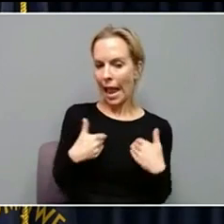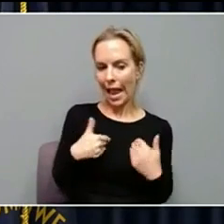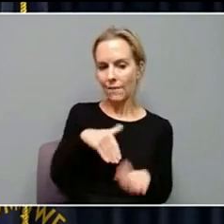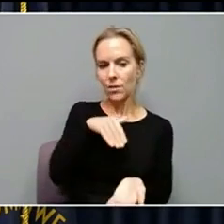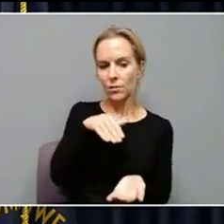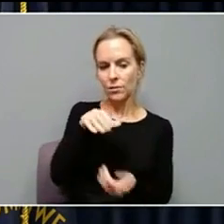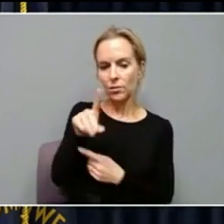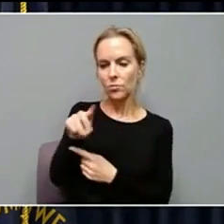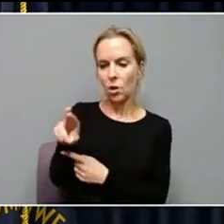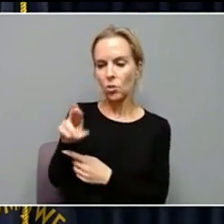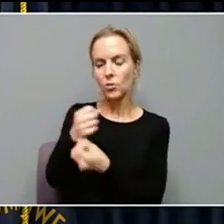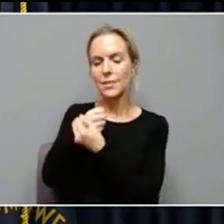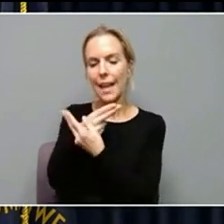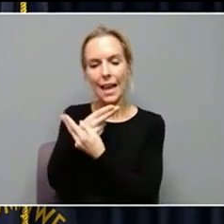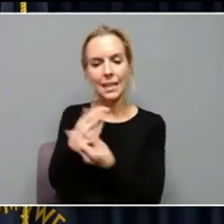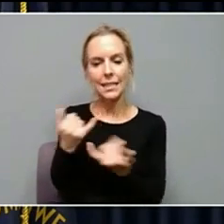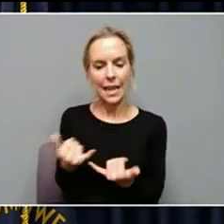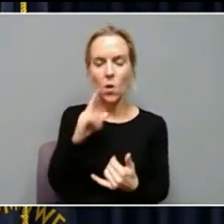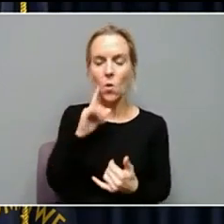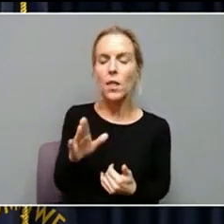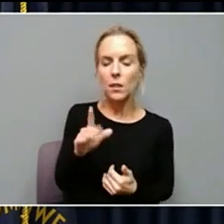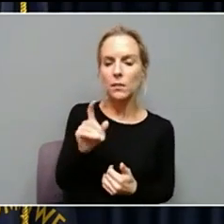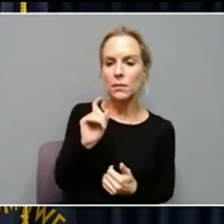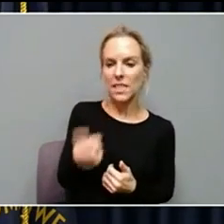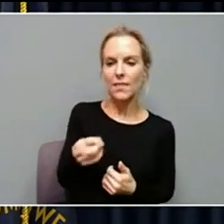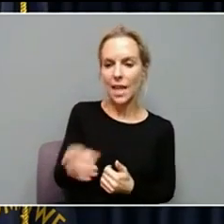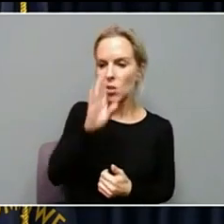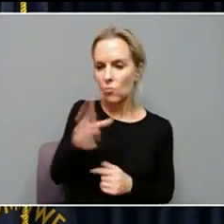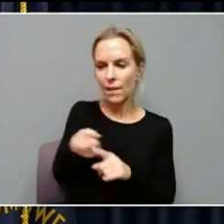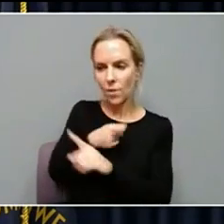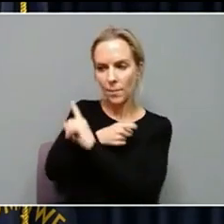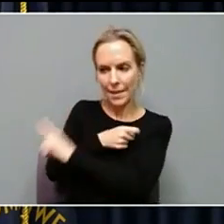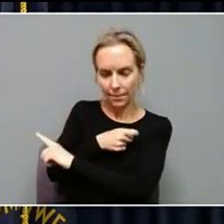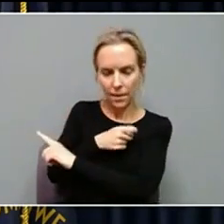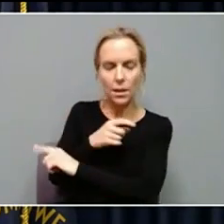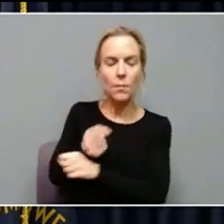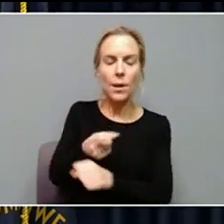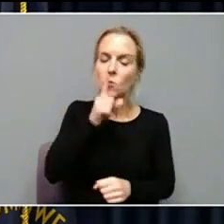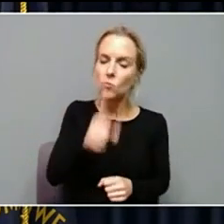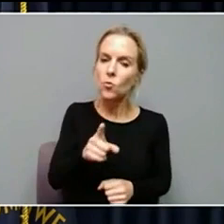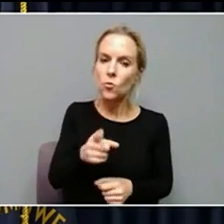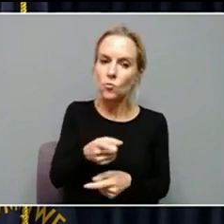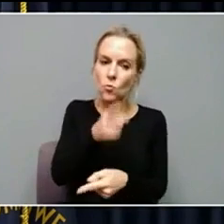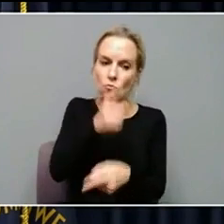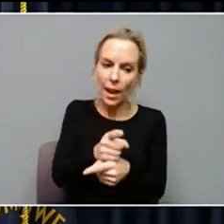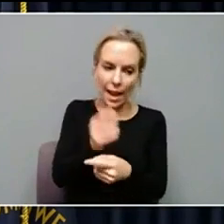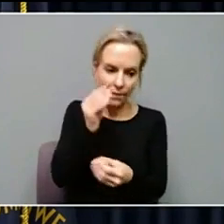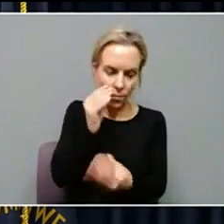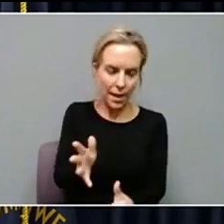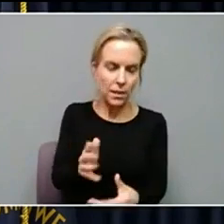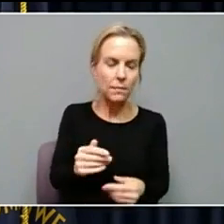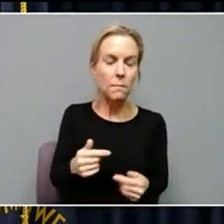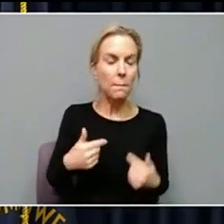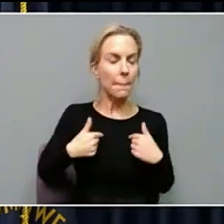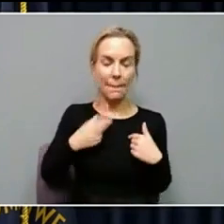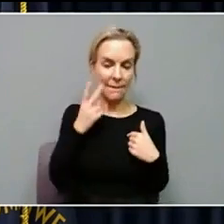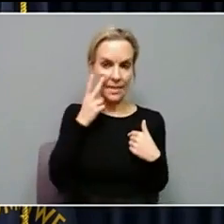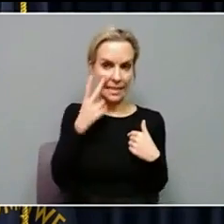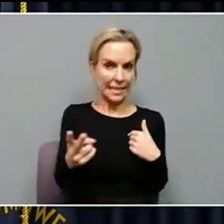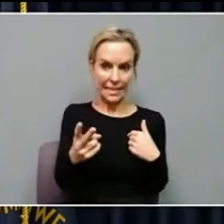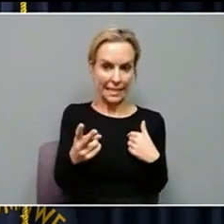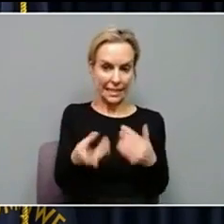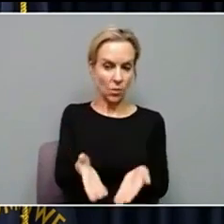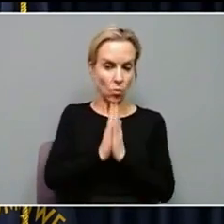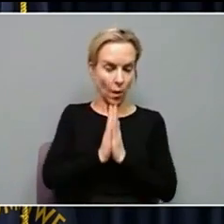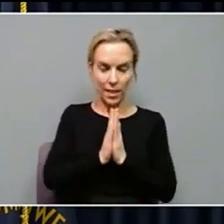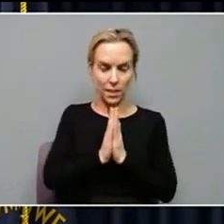but we will get you that directly from him. I want to make sure we get it accurately. I have not seen a request, but